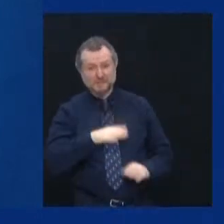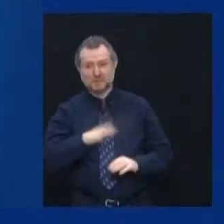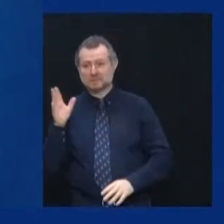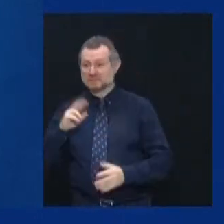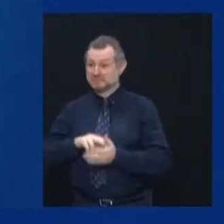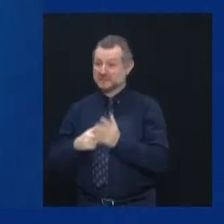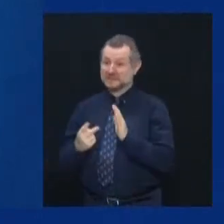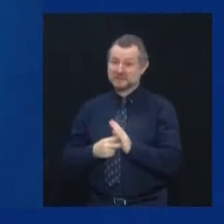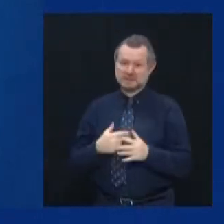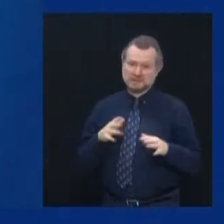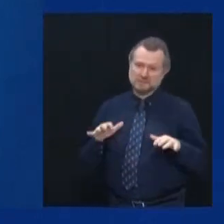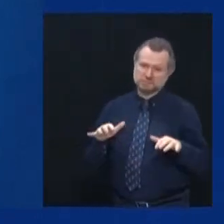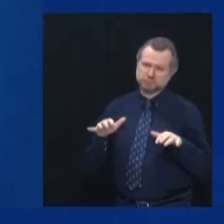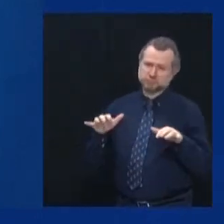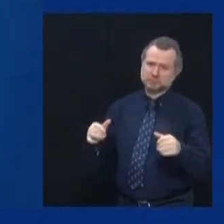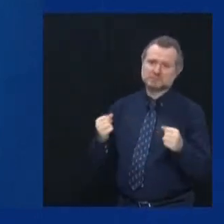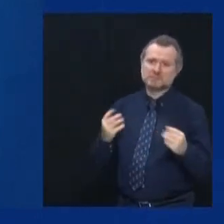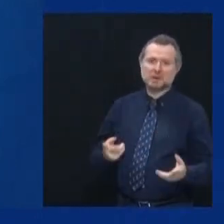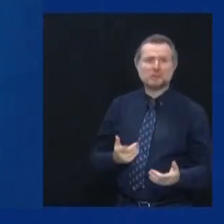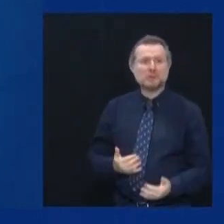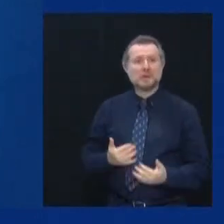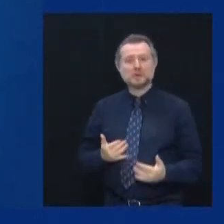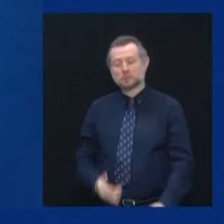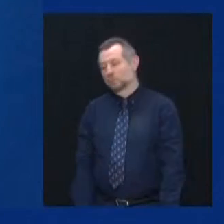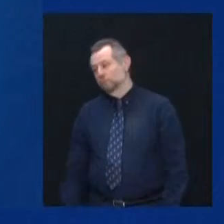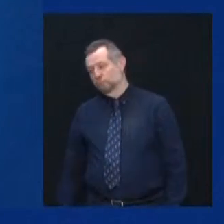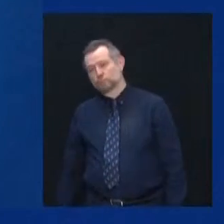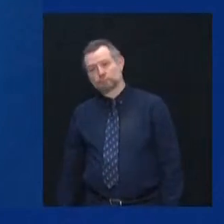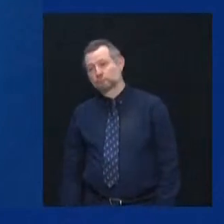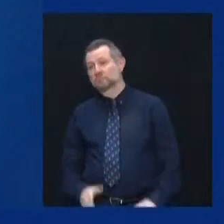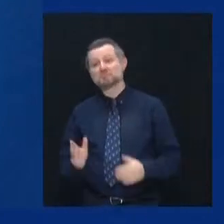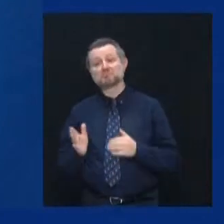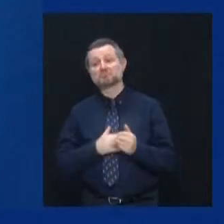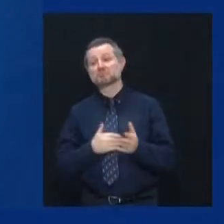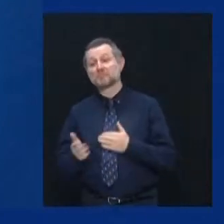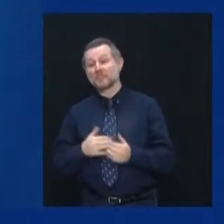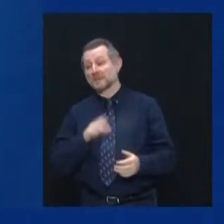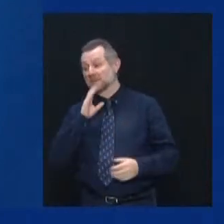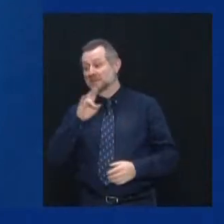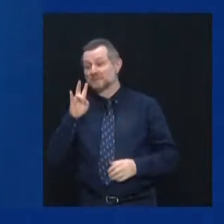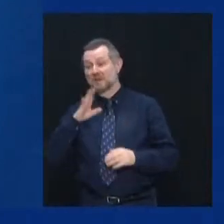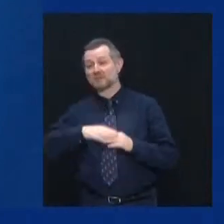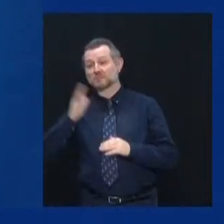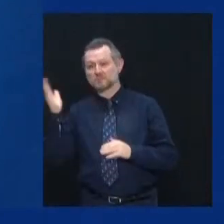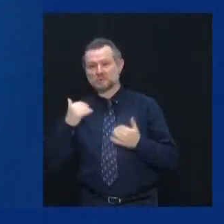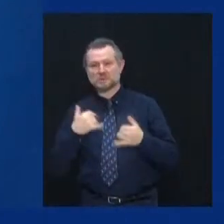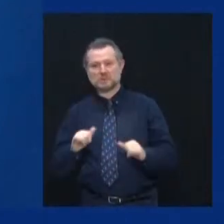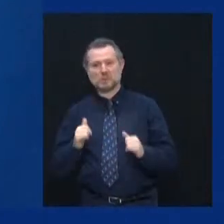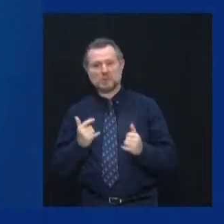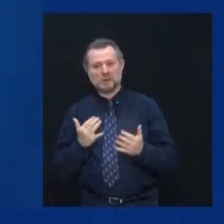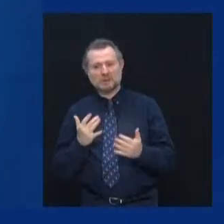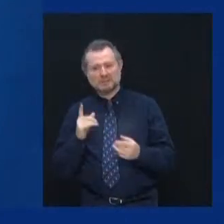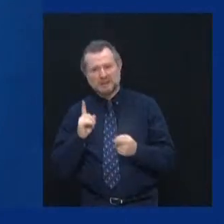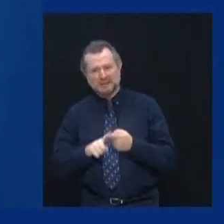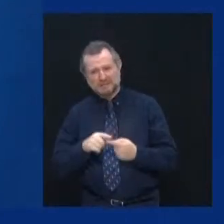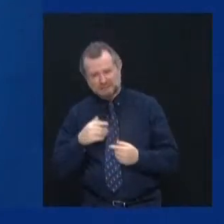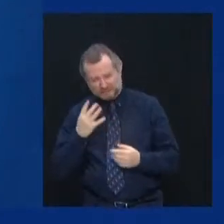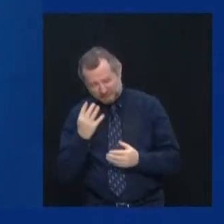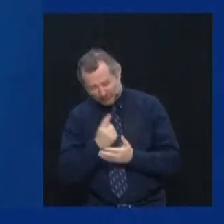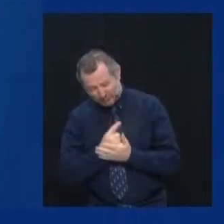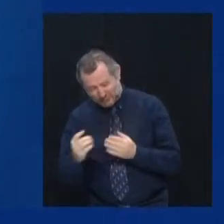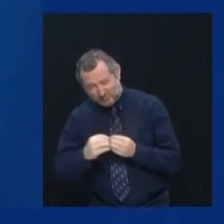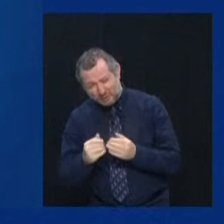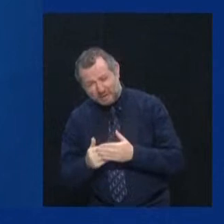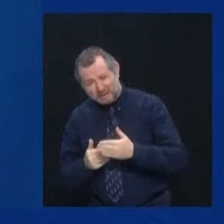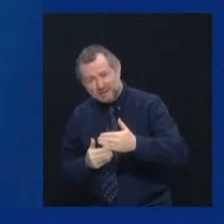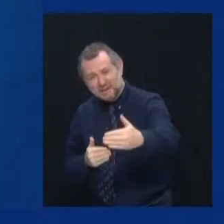general public out. But even if you're 75 plus, it's 14 weeks